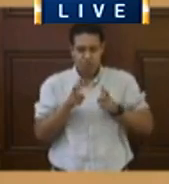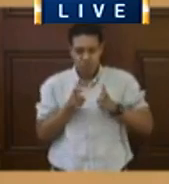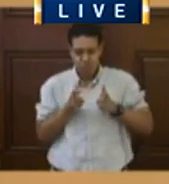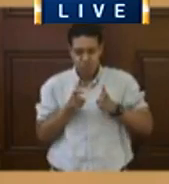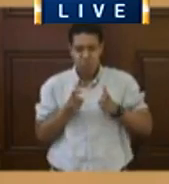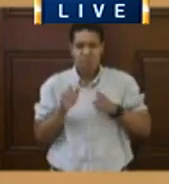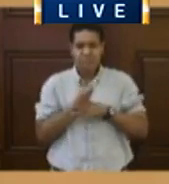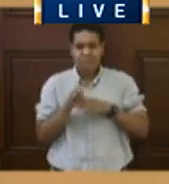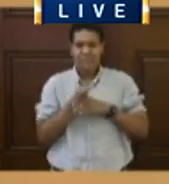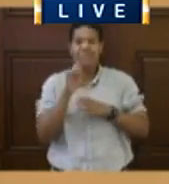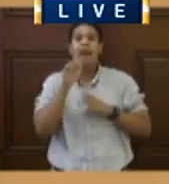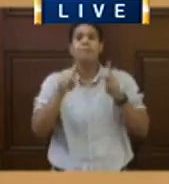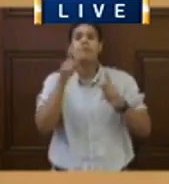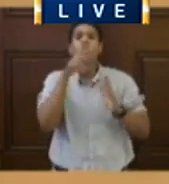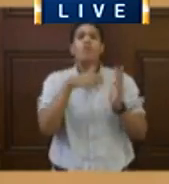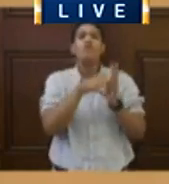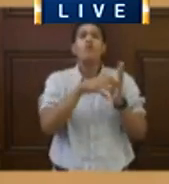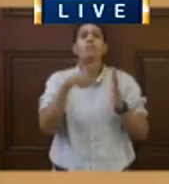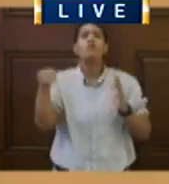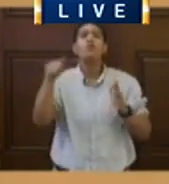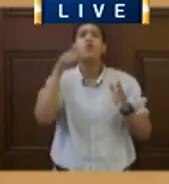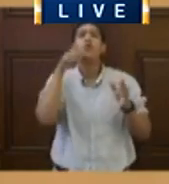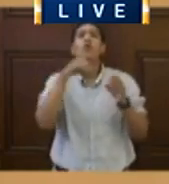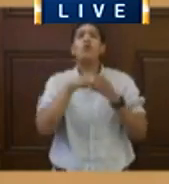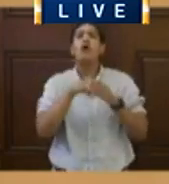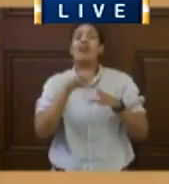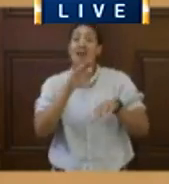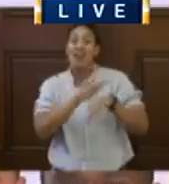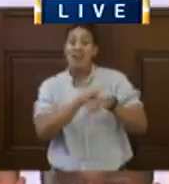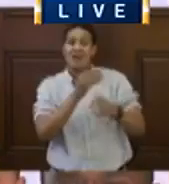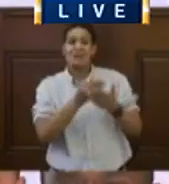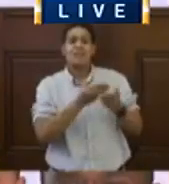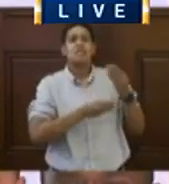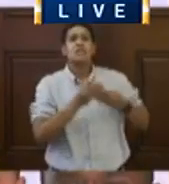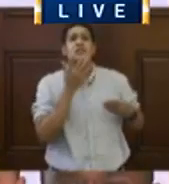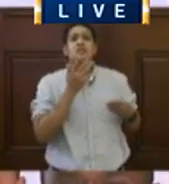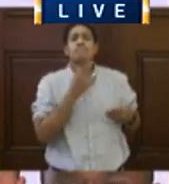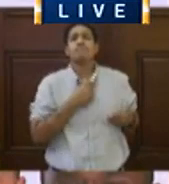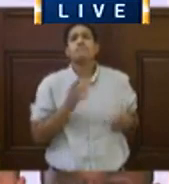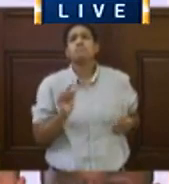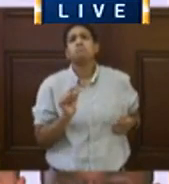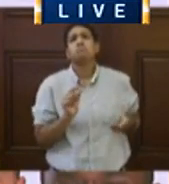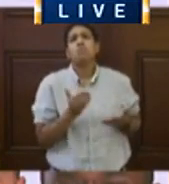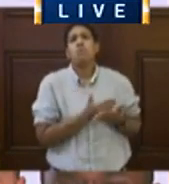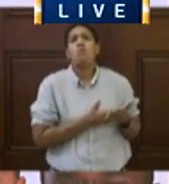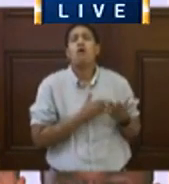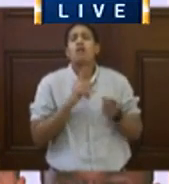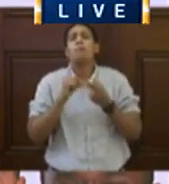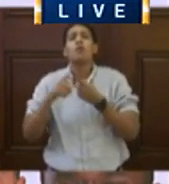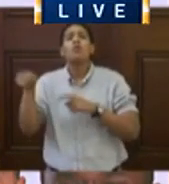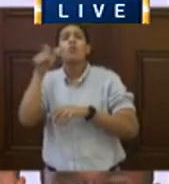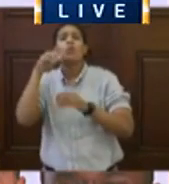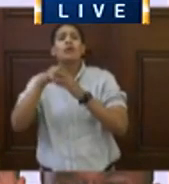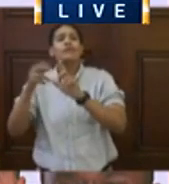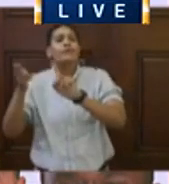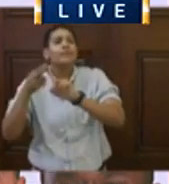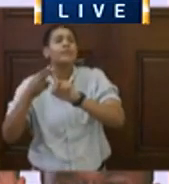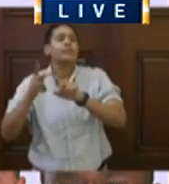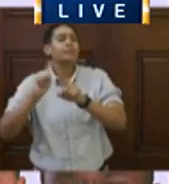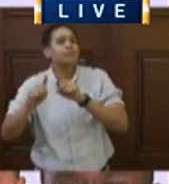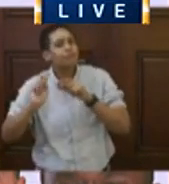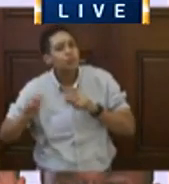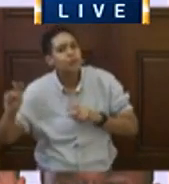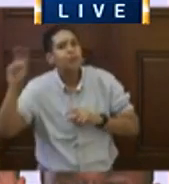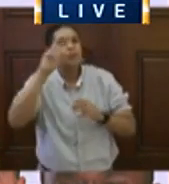those who are on smallest incomes, and in particularly those who are in the tourism and related sectors. Our program